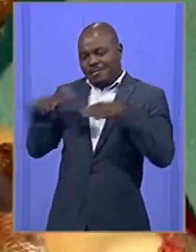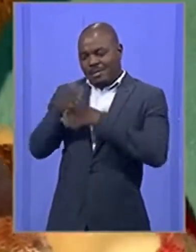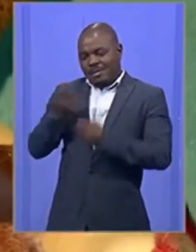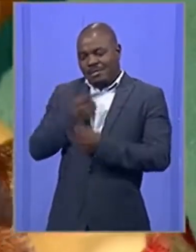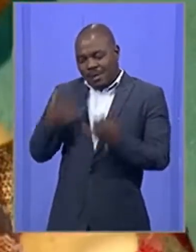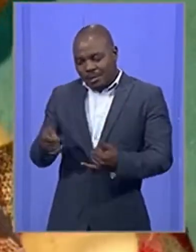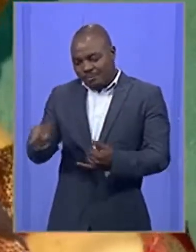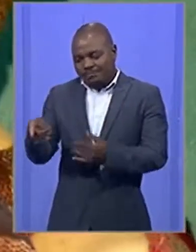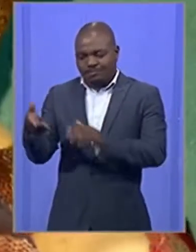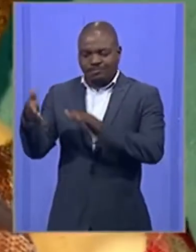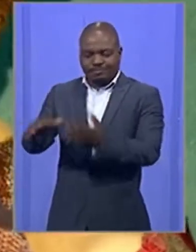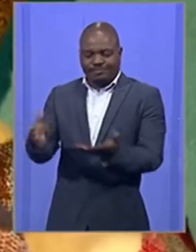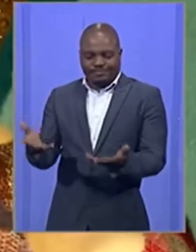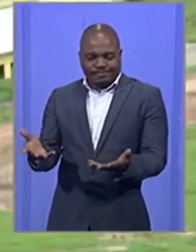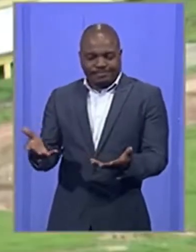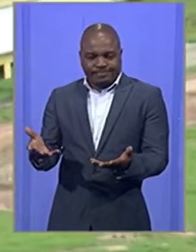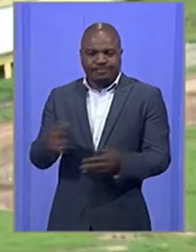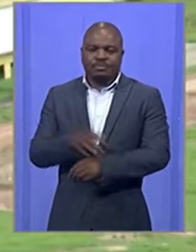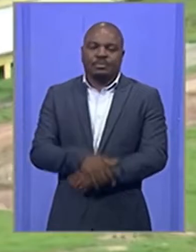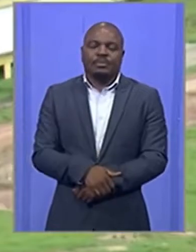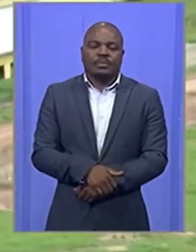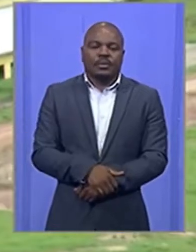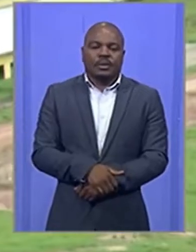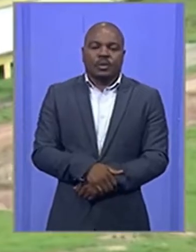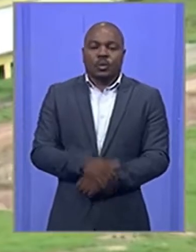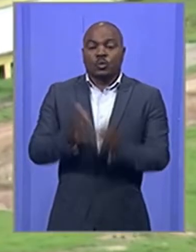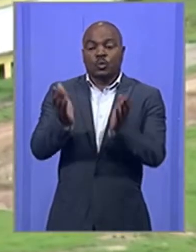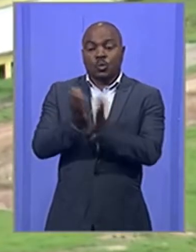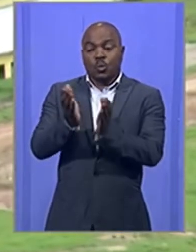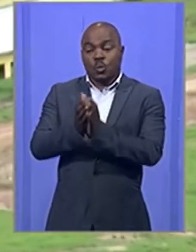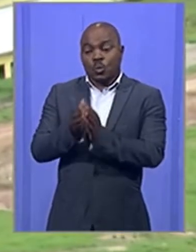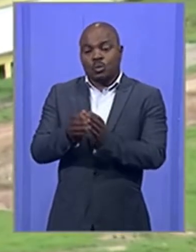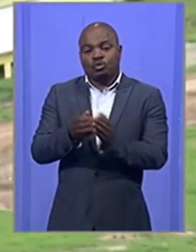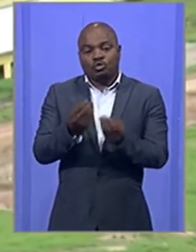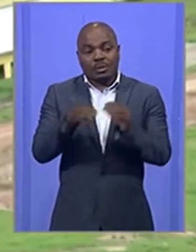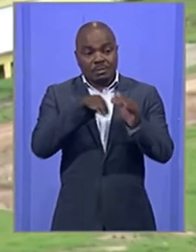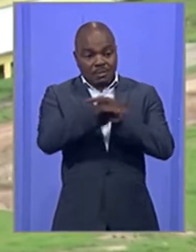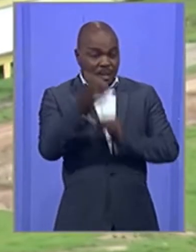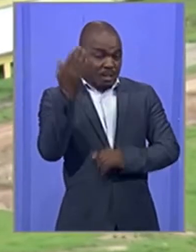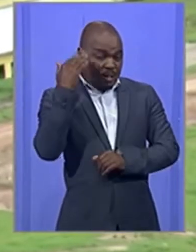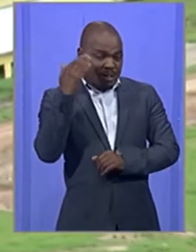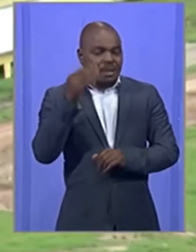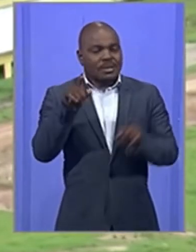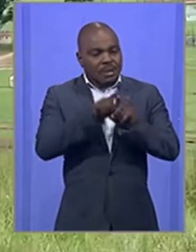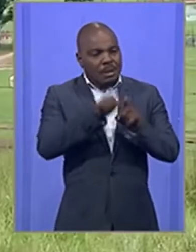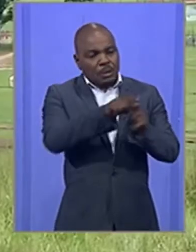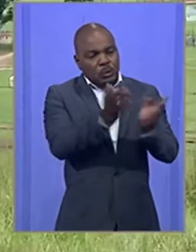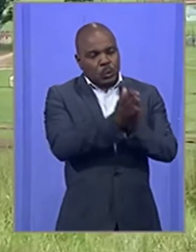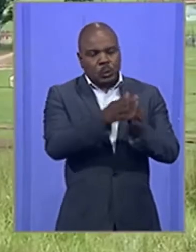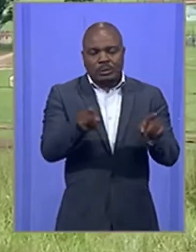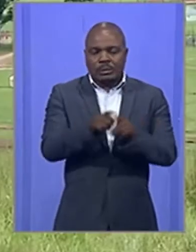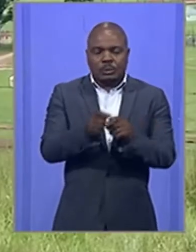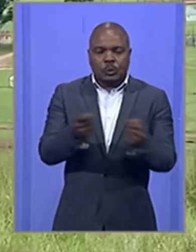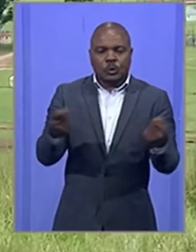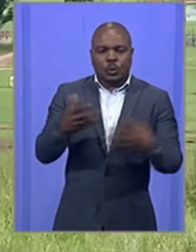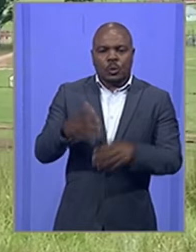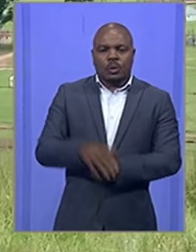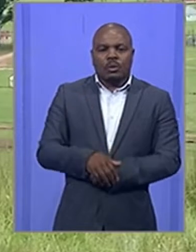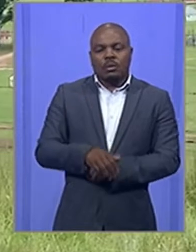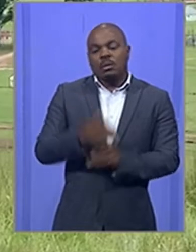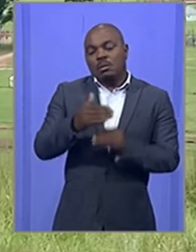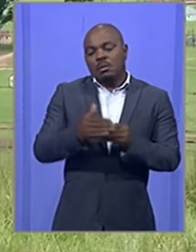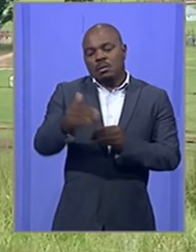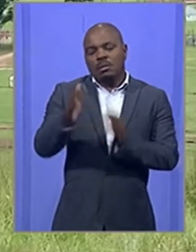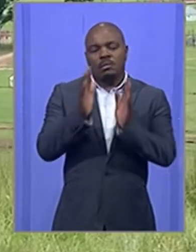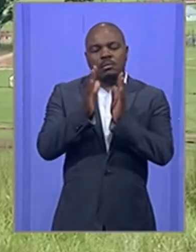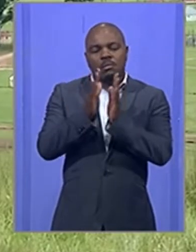ba hlokofetše. Ba sekolo seo bana ba bego ba tsena go sona le bona ba sa tšhogile go ya go swara tirelo